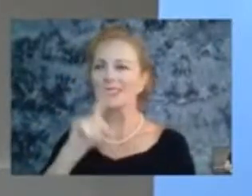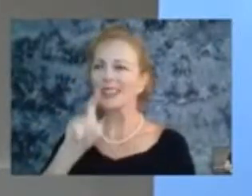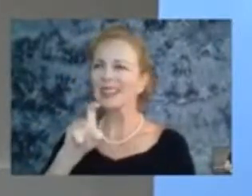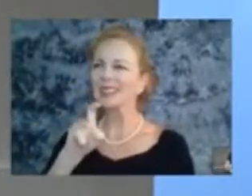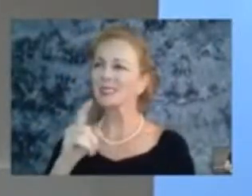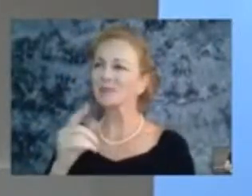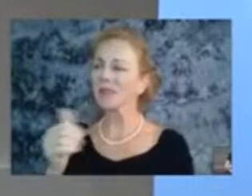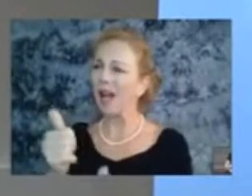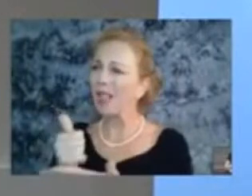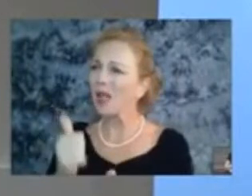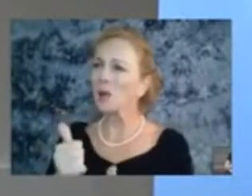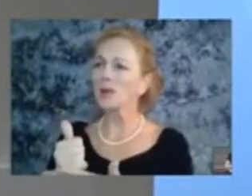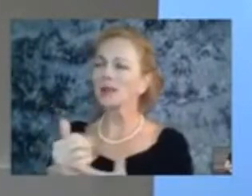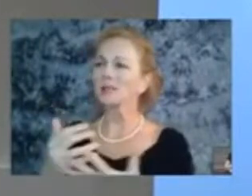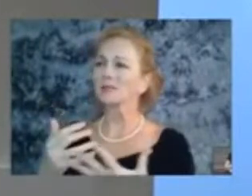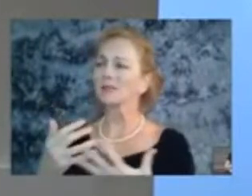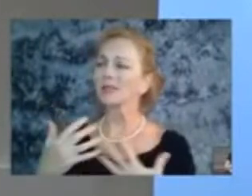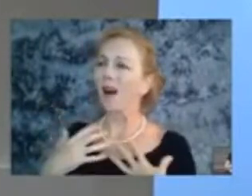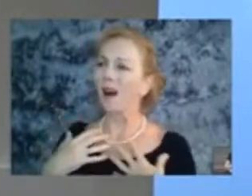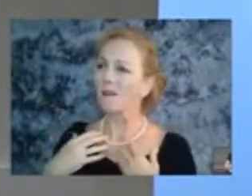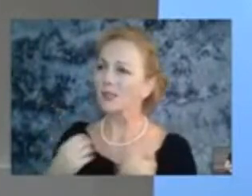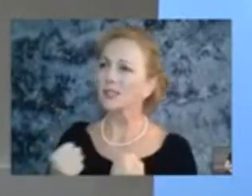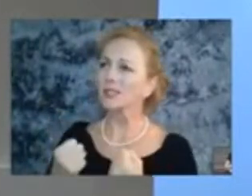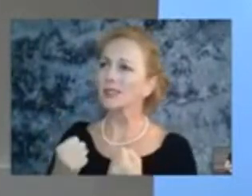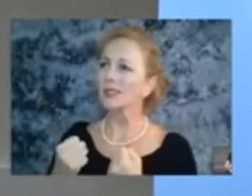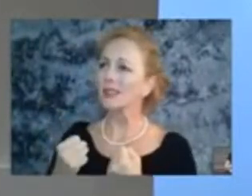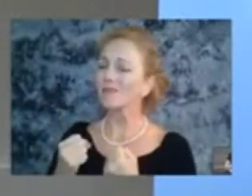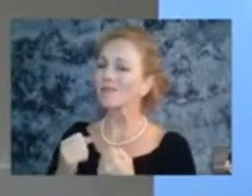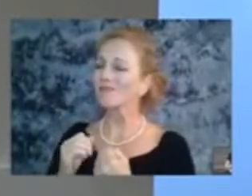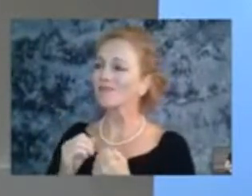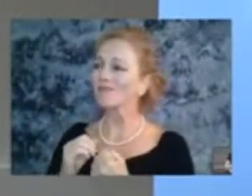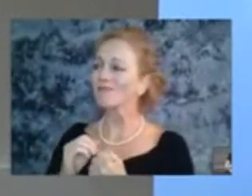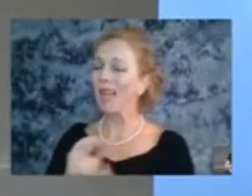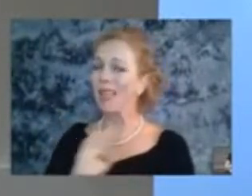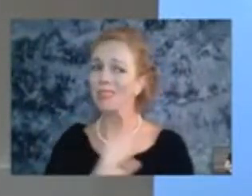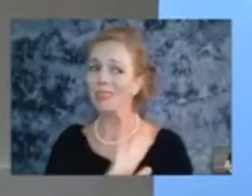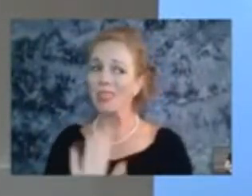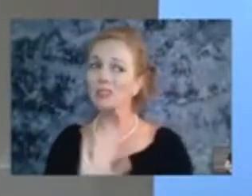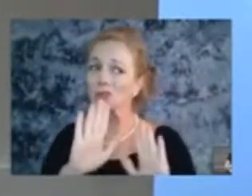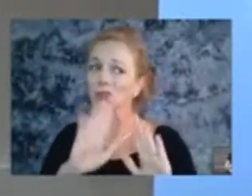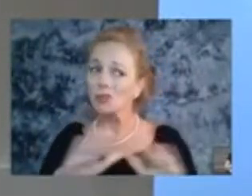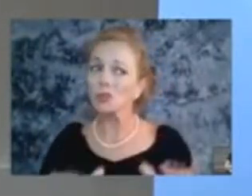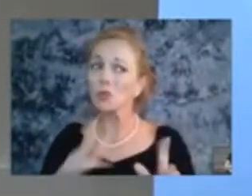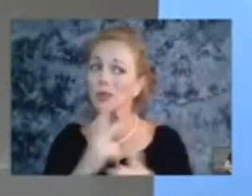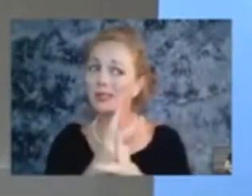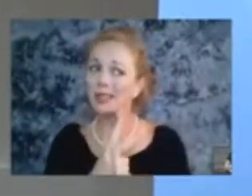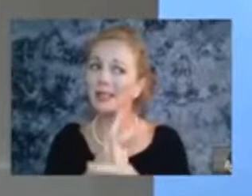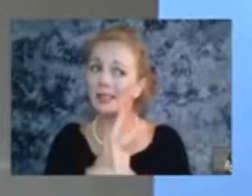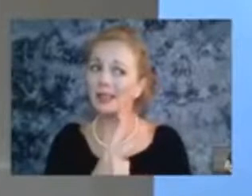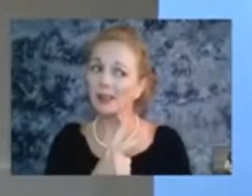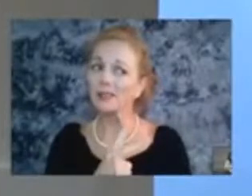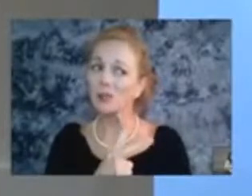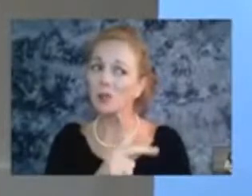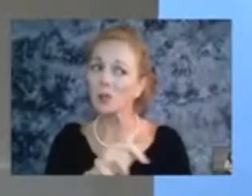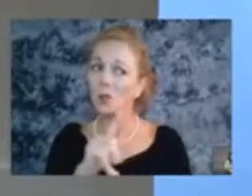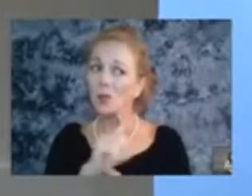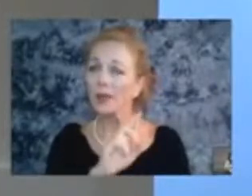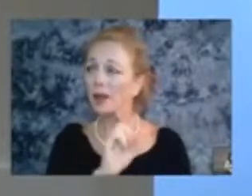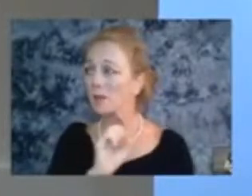and confidence that their children are going to be taken care of when they're coming back to work. I'm wearing red for Ed as